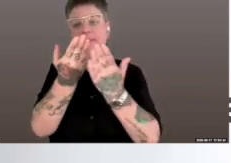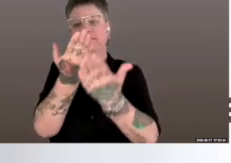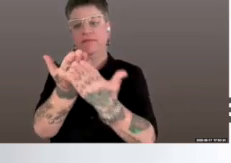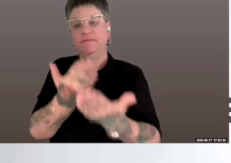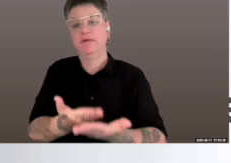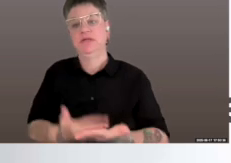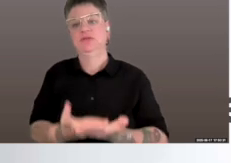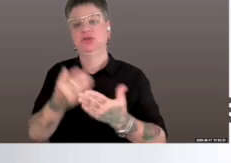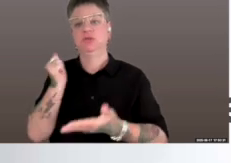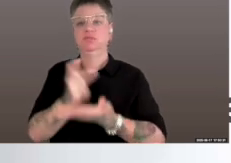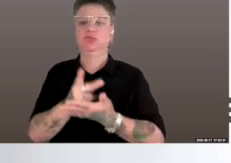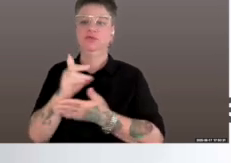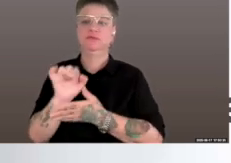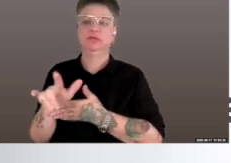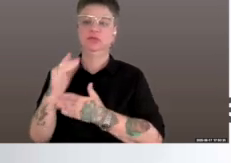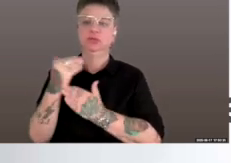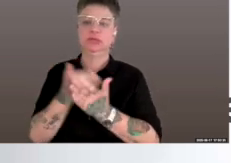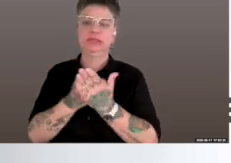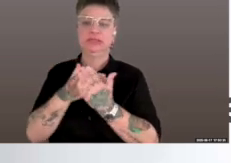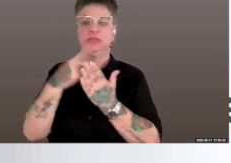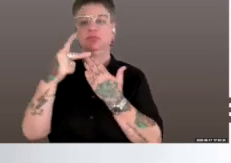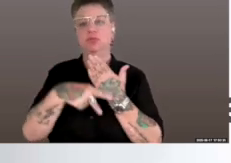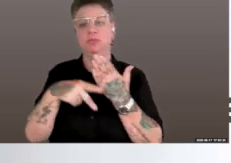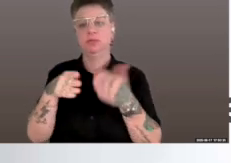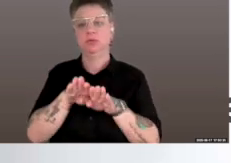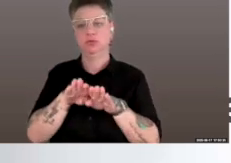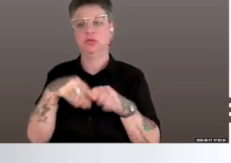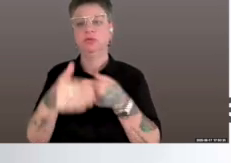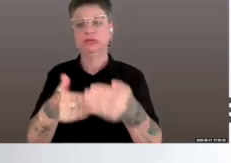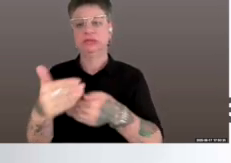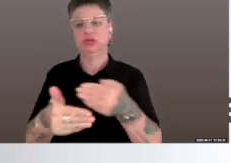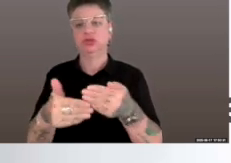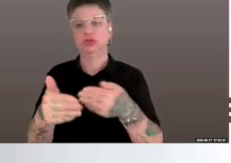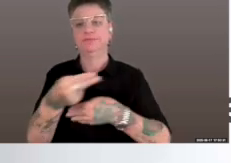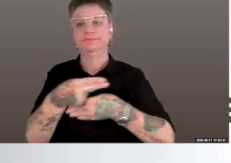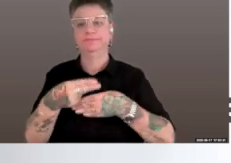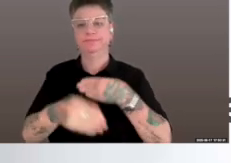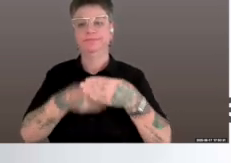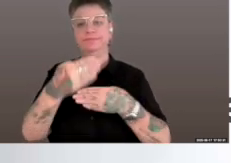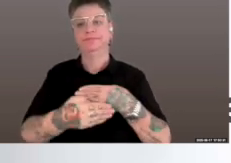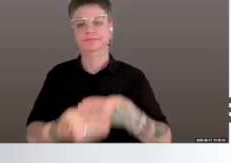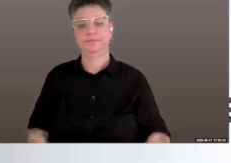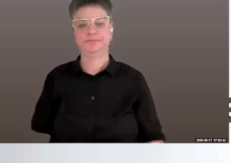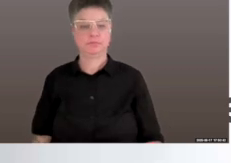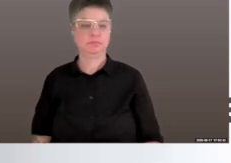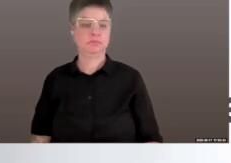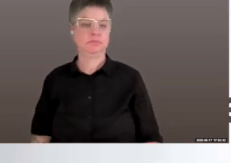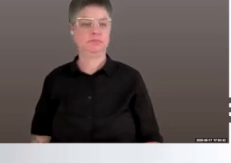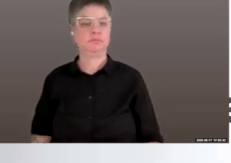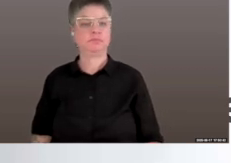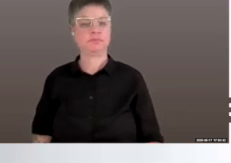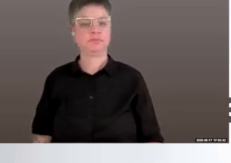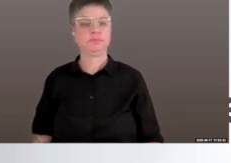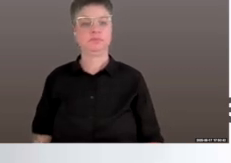work groups, CARB staff discussed eligibility, policies, and proposed implementation for the Zero-Emission